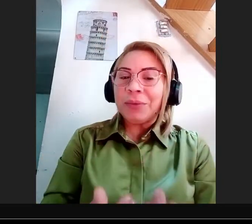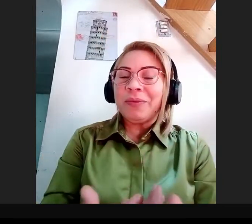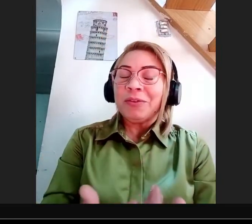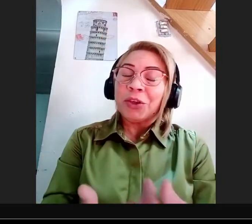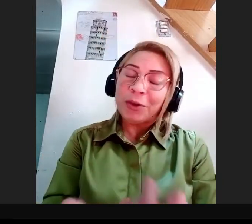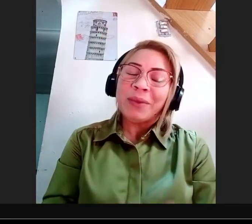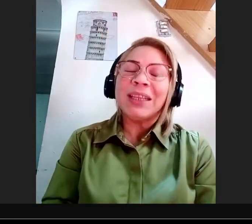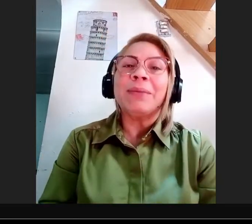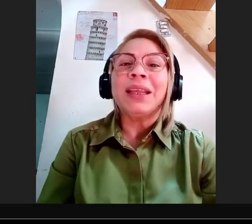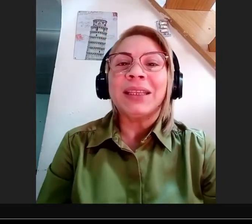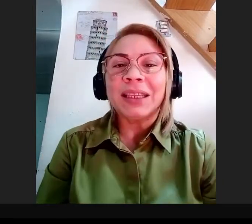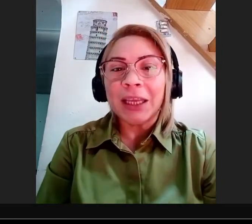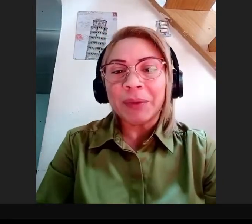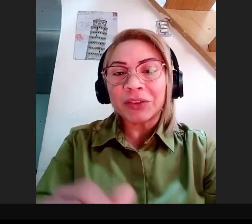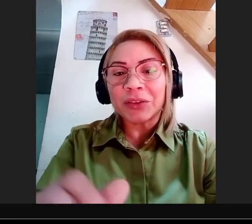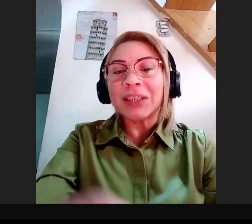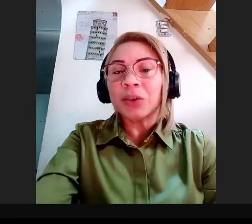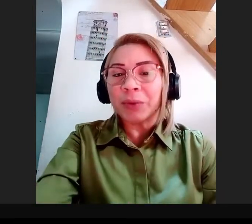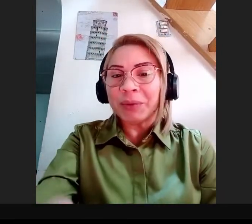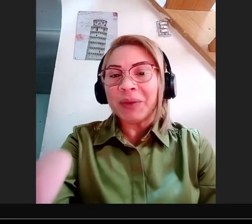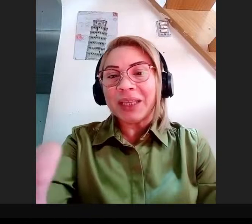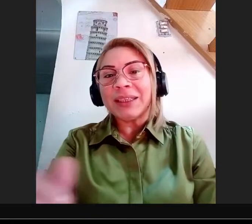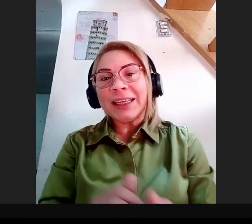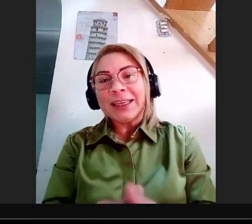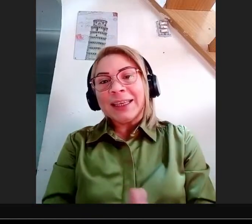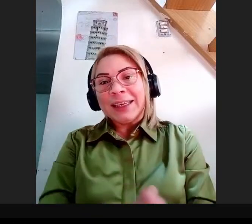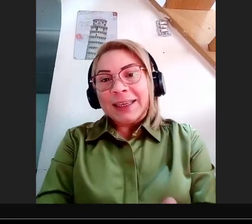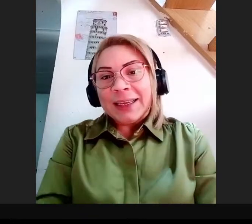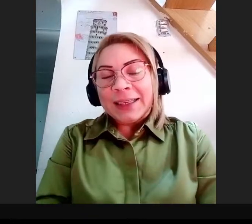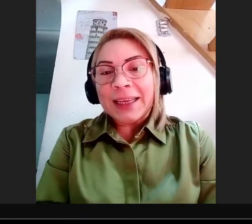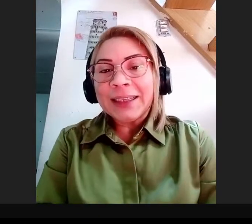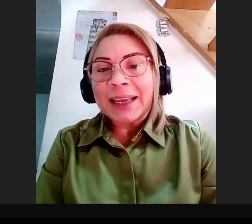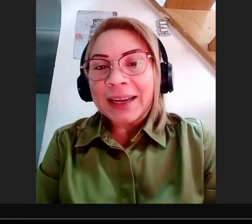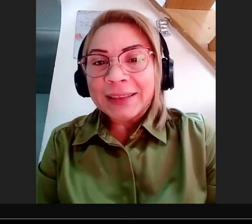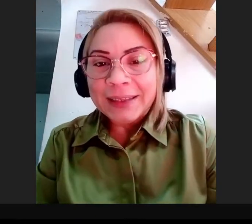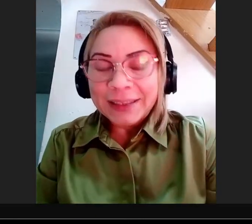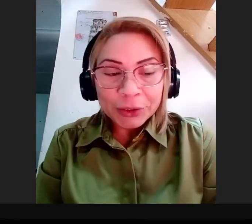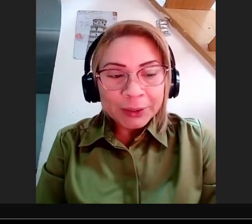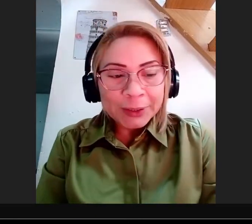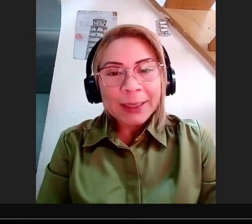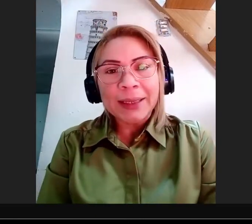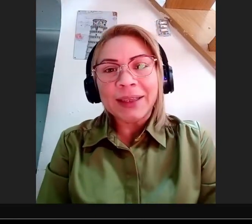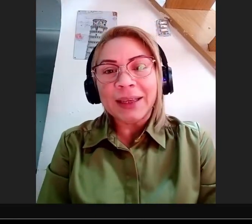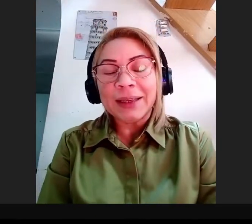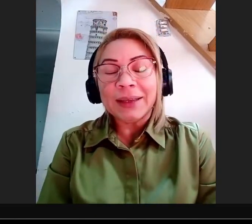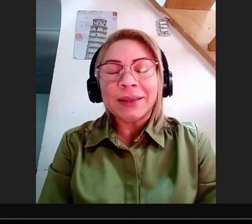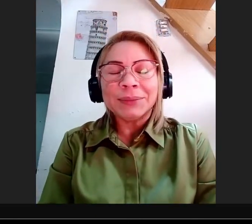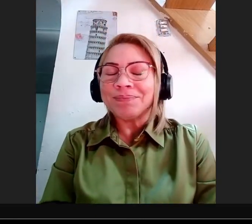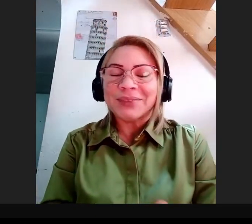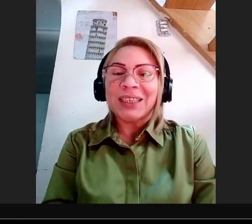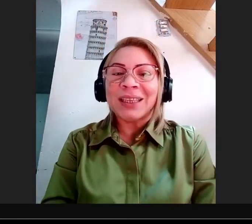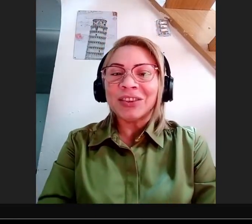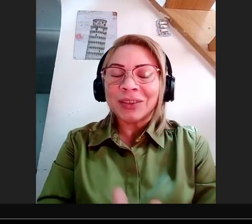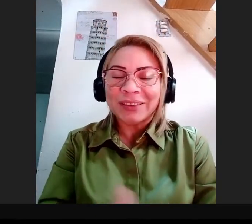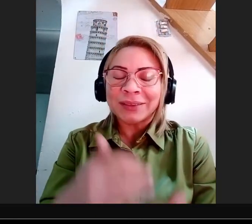Yo fui víctima de trata de personas sobrevivientes de este gran delito,